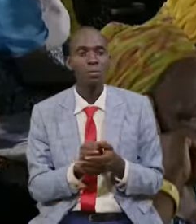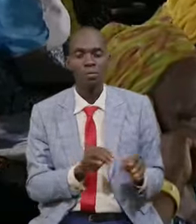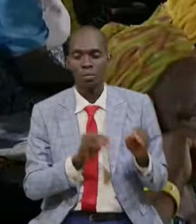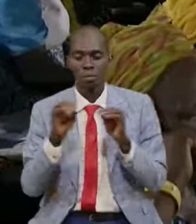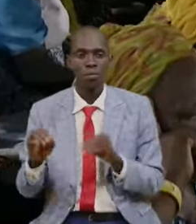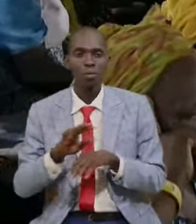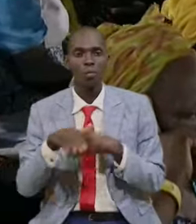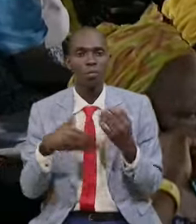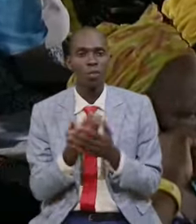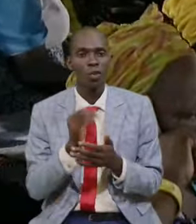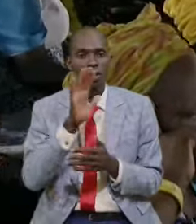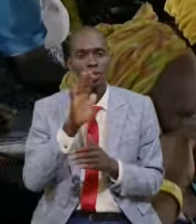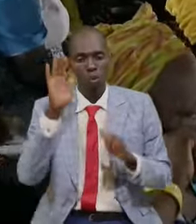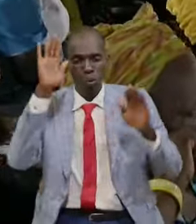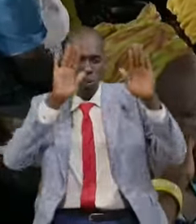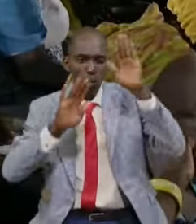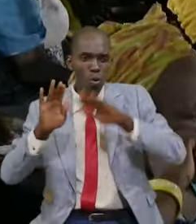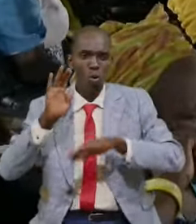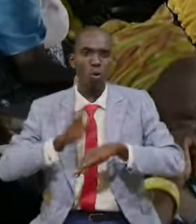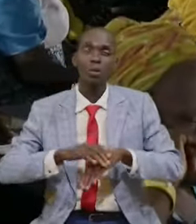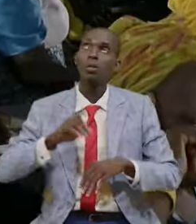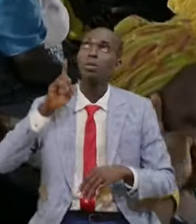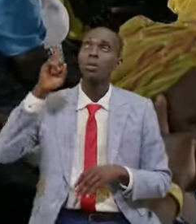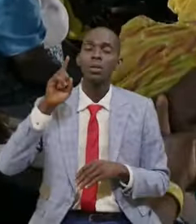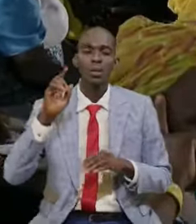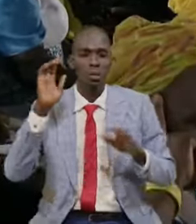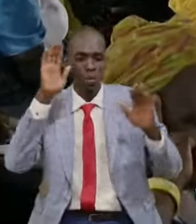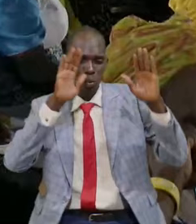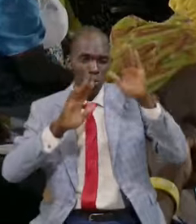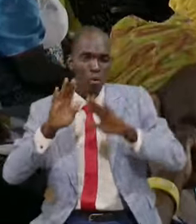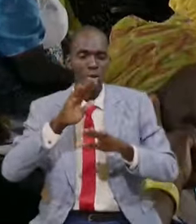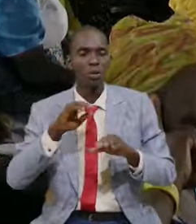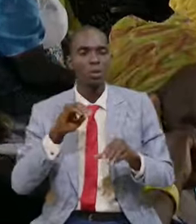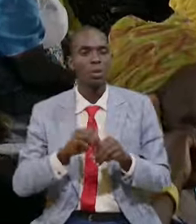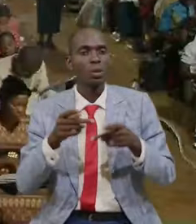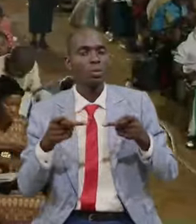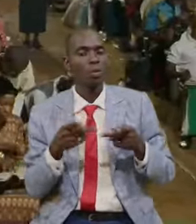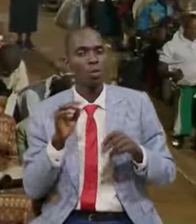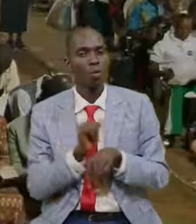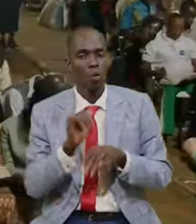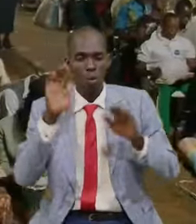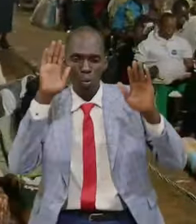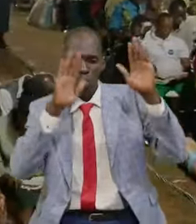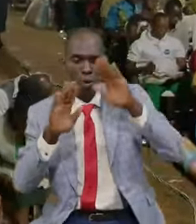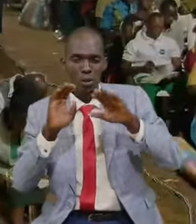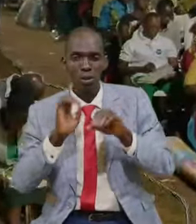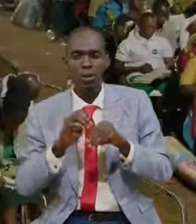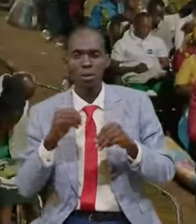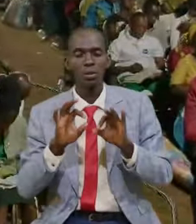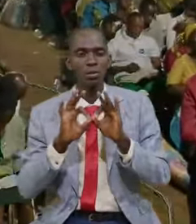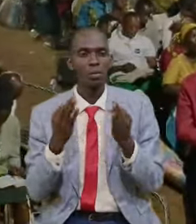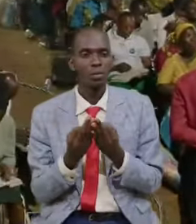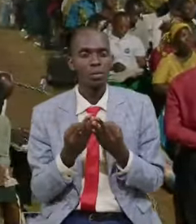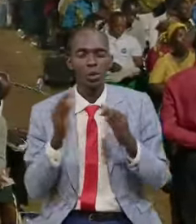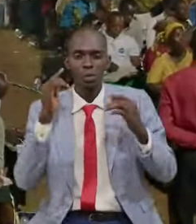your cares upon him. Cares in the place of work. Cares in the family.